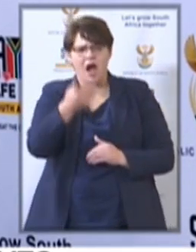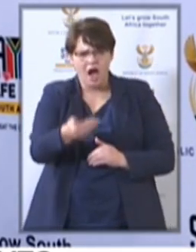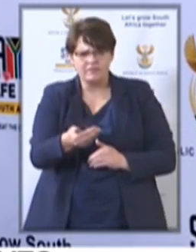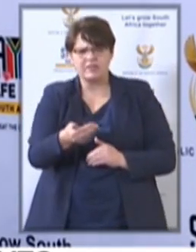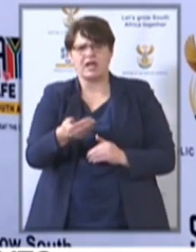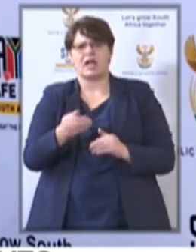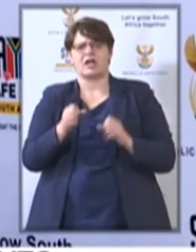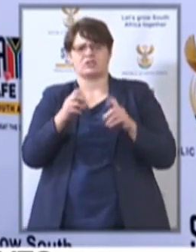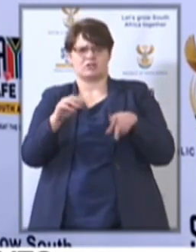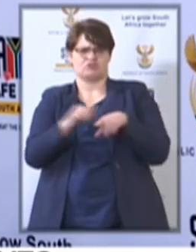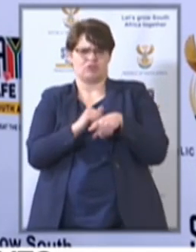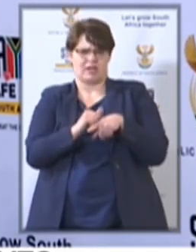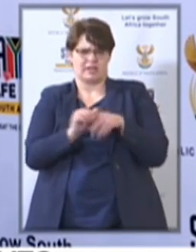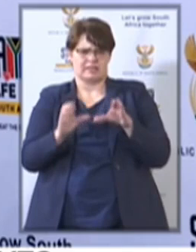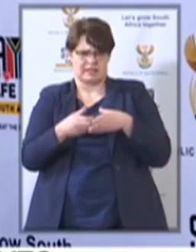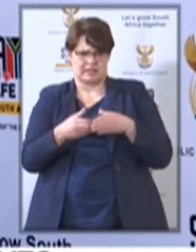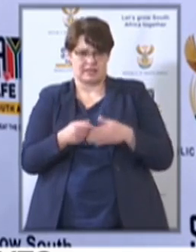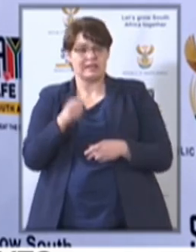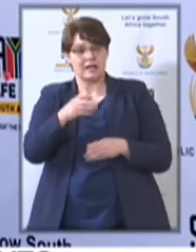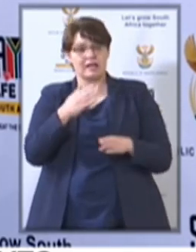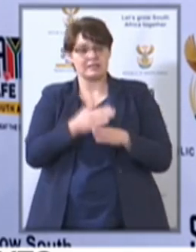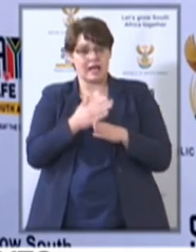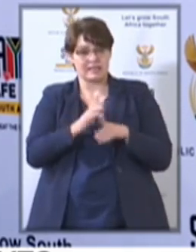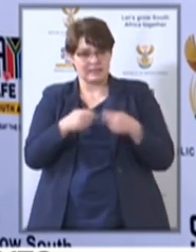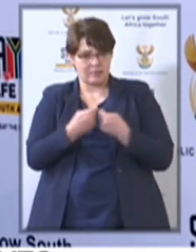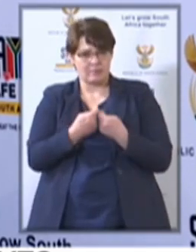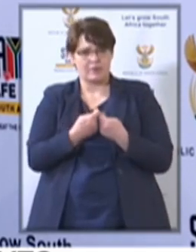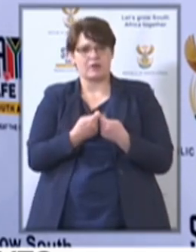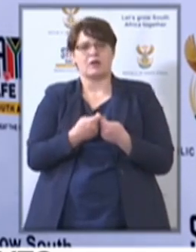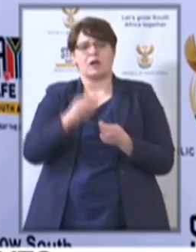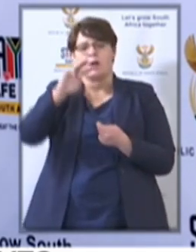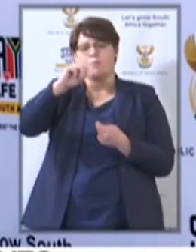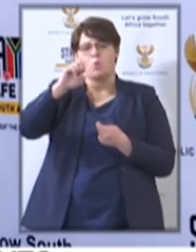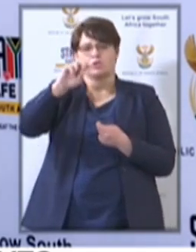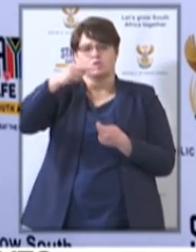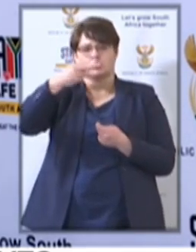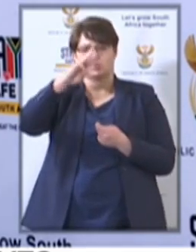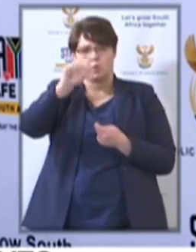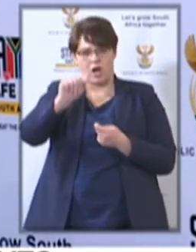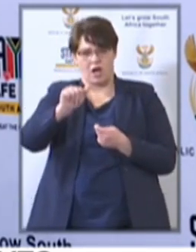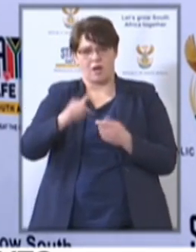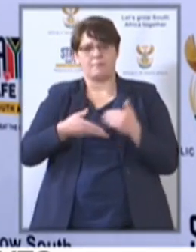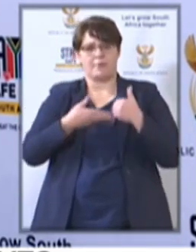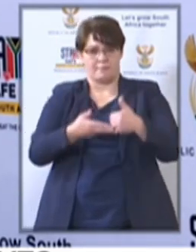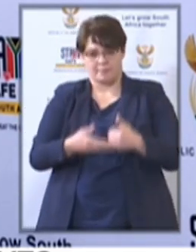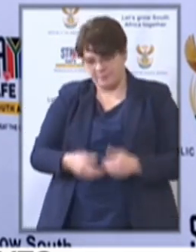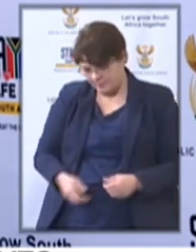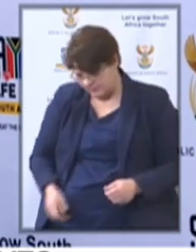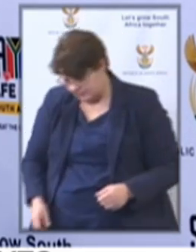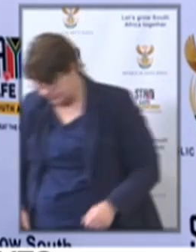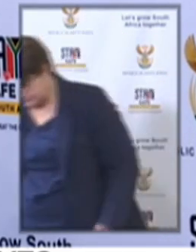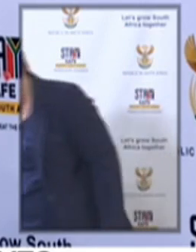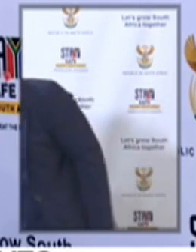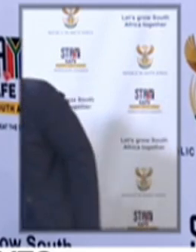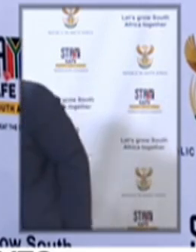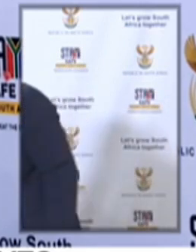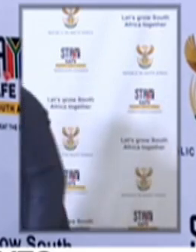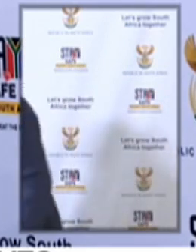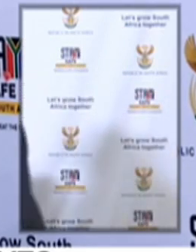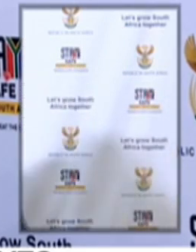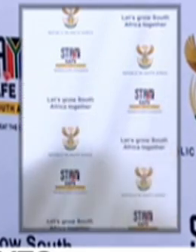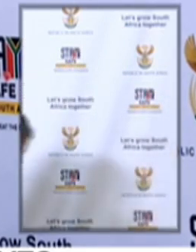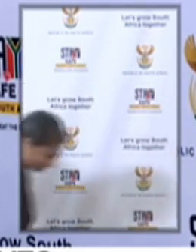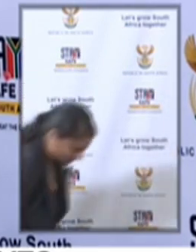training sector. This task team was led by Professor Smongile Mutwa, who is the Vice-Chancellor of Nelson Mandela